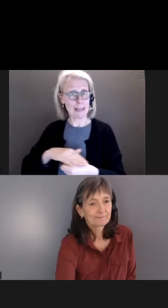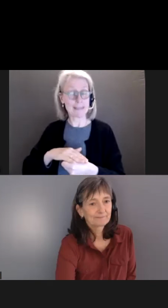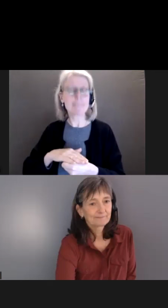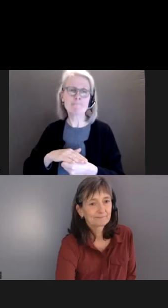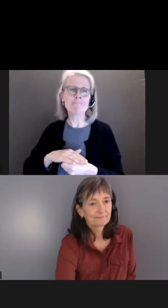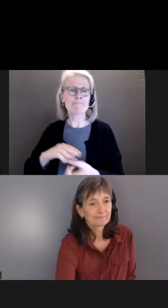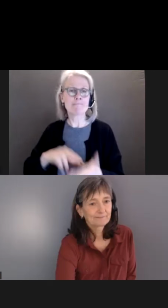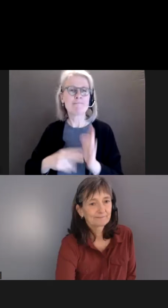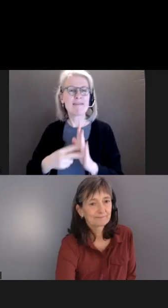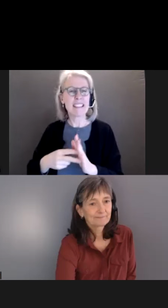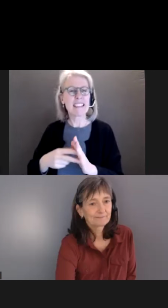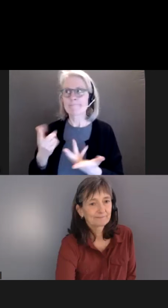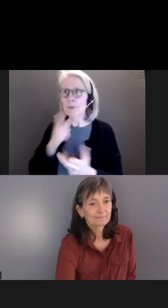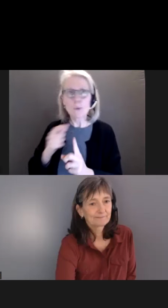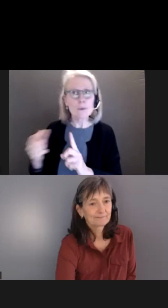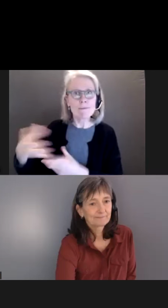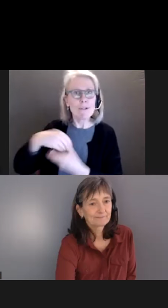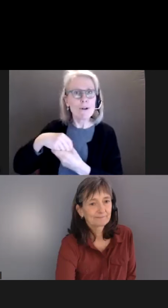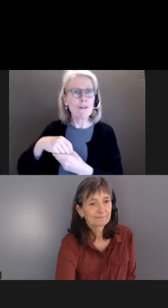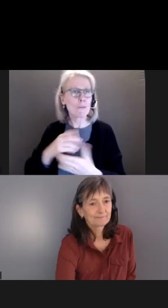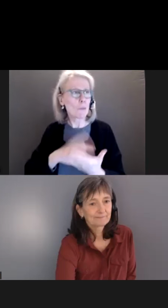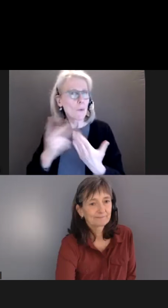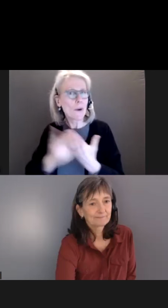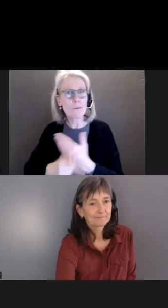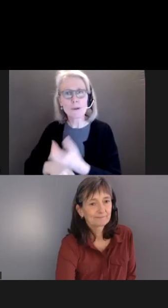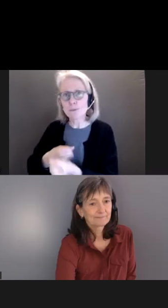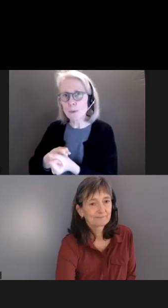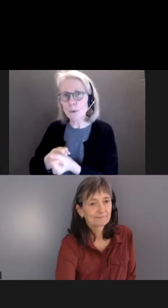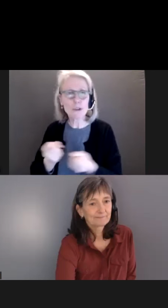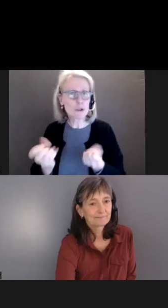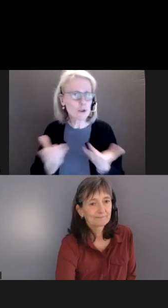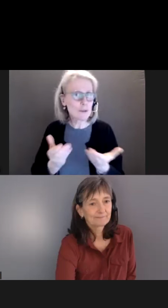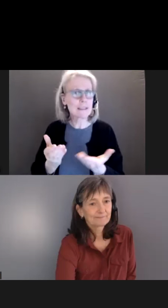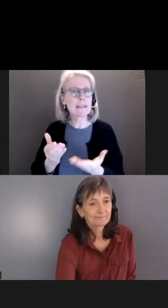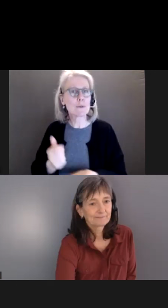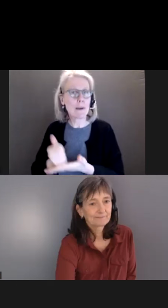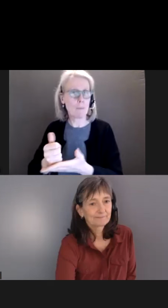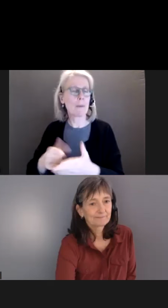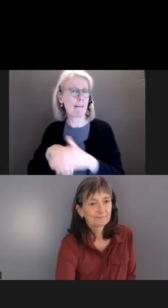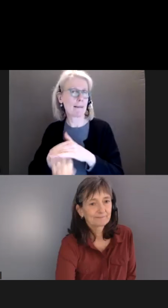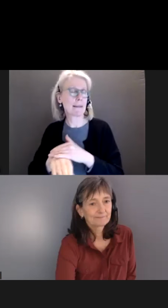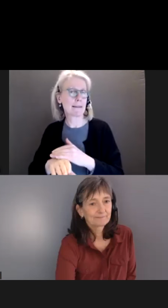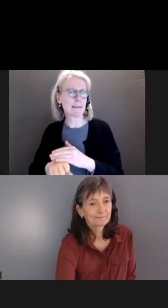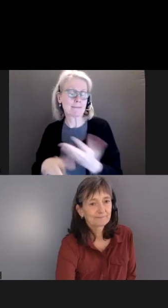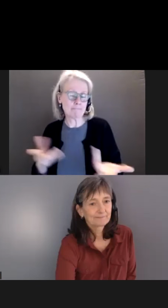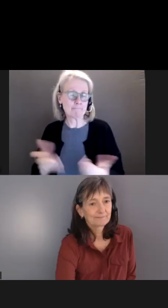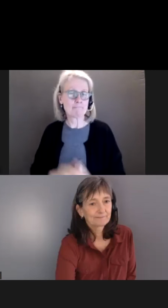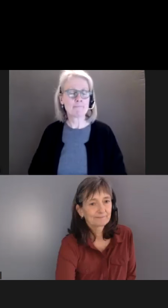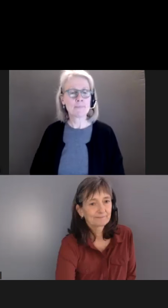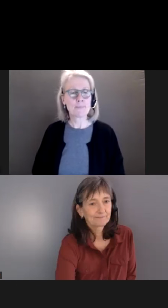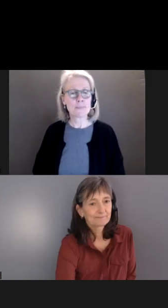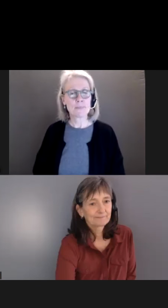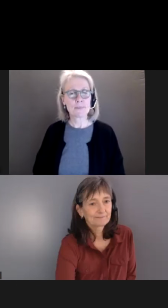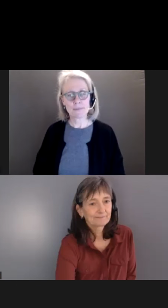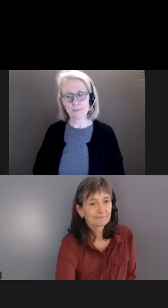availability of interventions that promote accessibility or that improve accessibility and support those living with a disability.